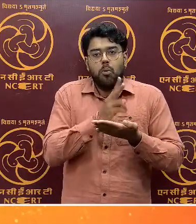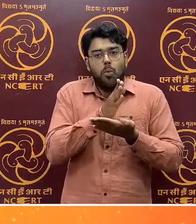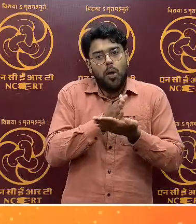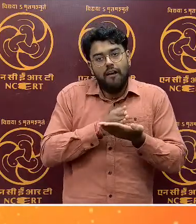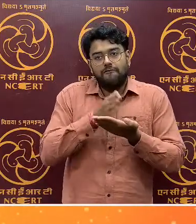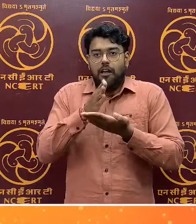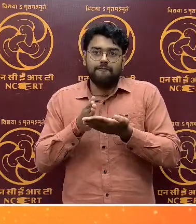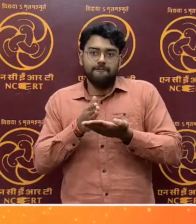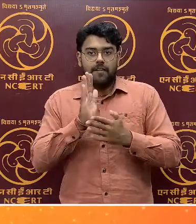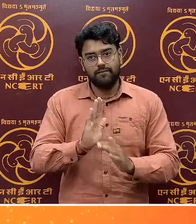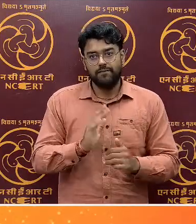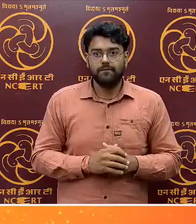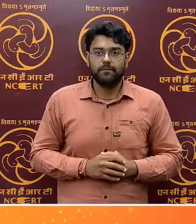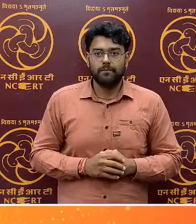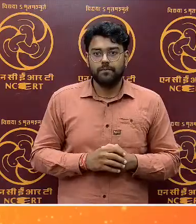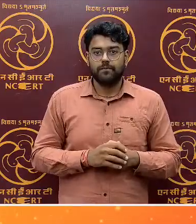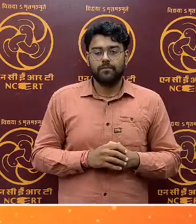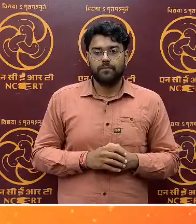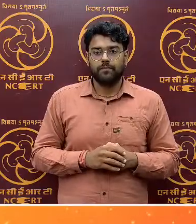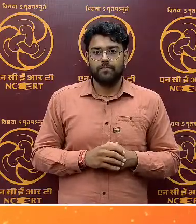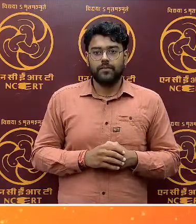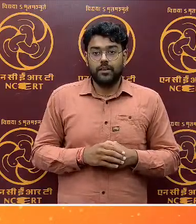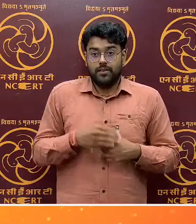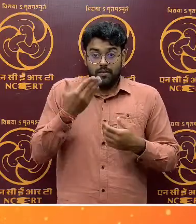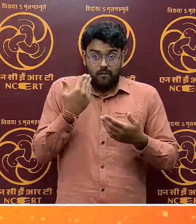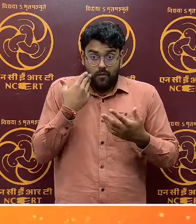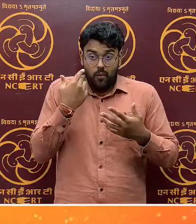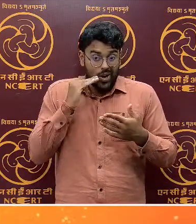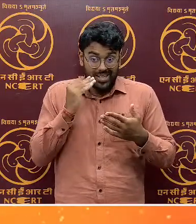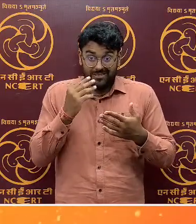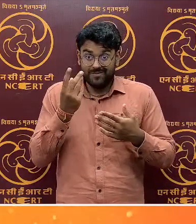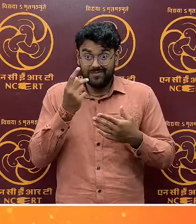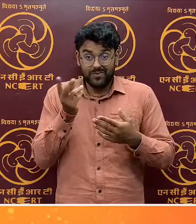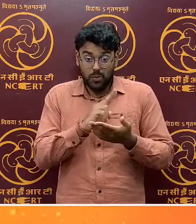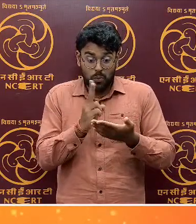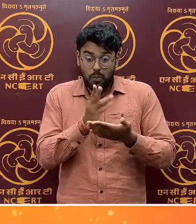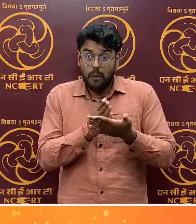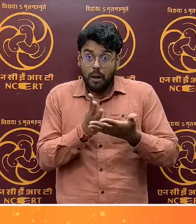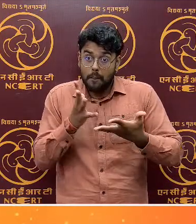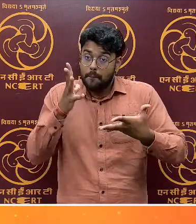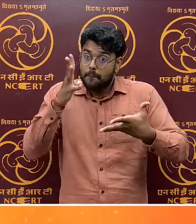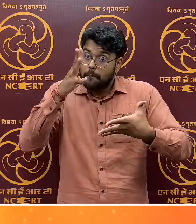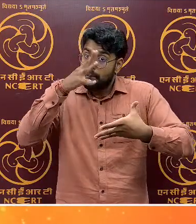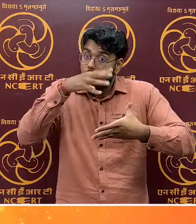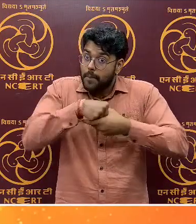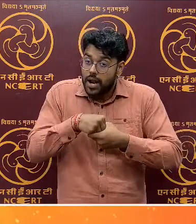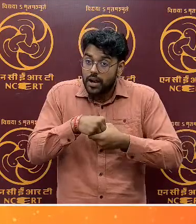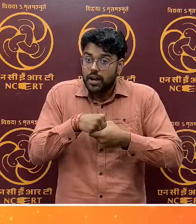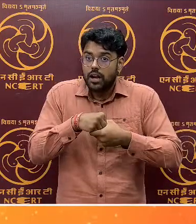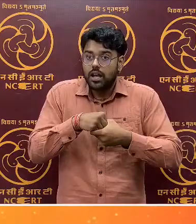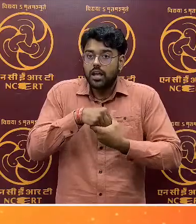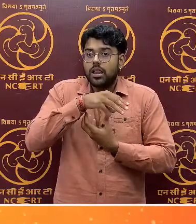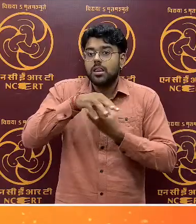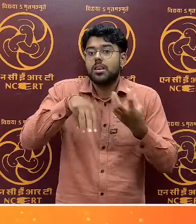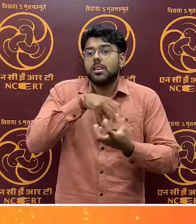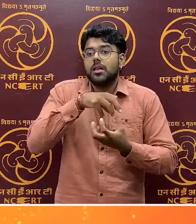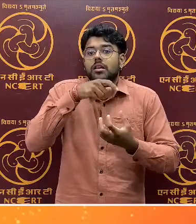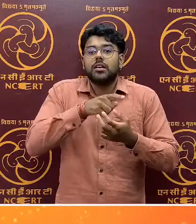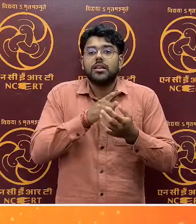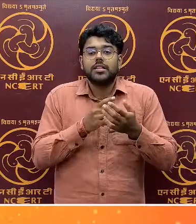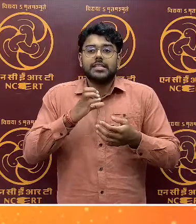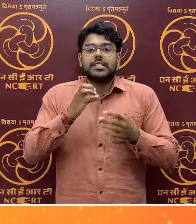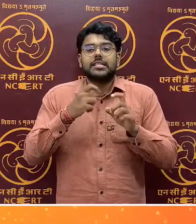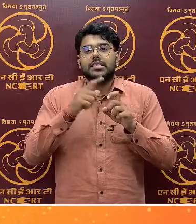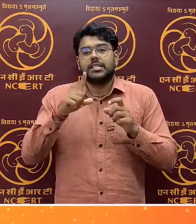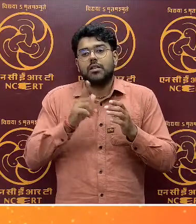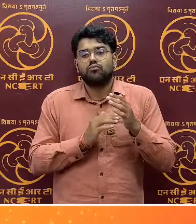of the chromosomes from the mother. True. When they fuse together, then we get a cell that grows.